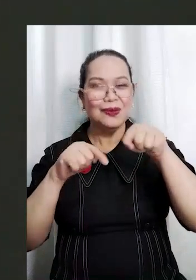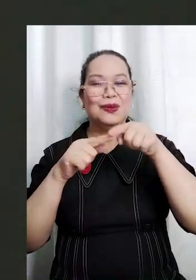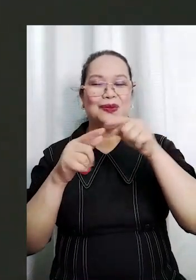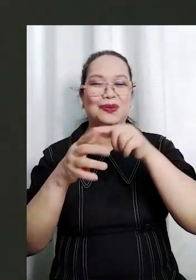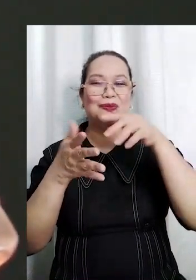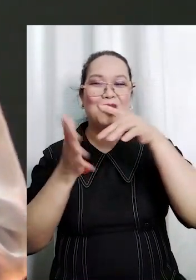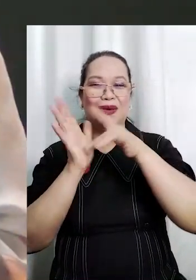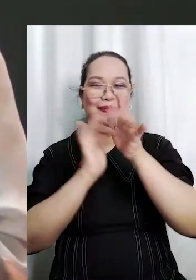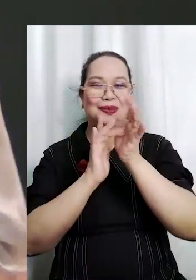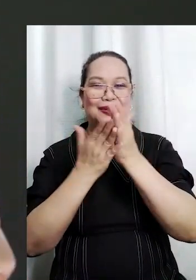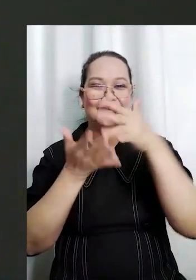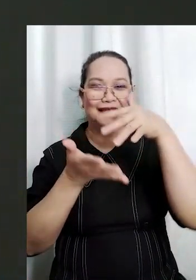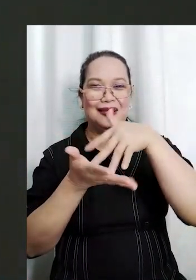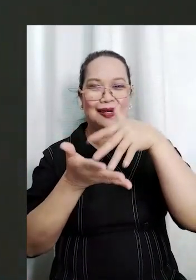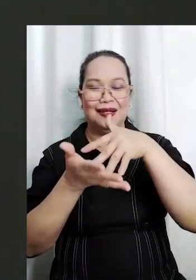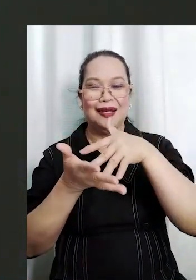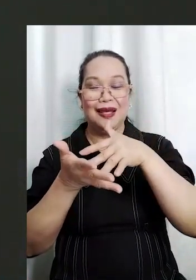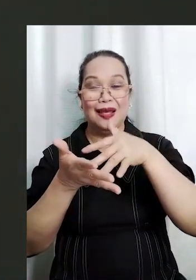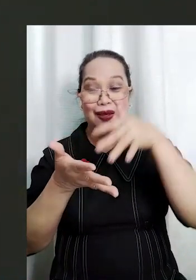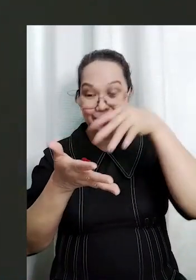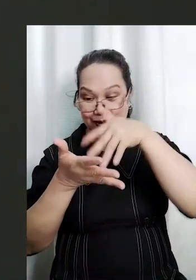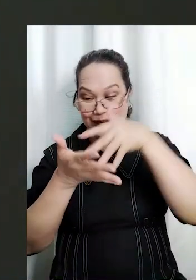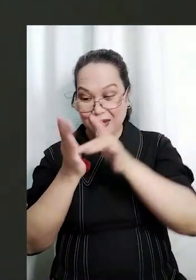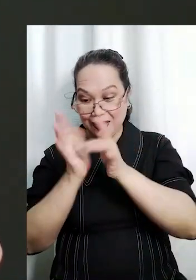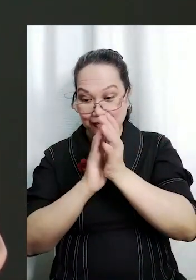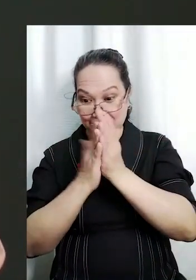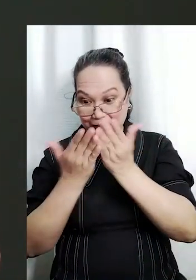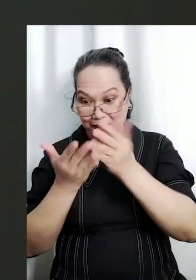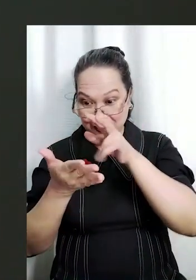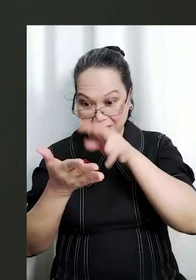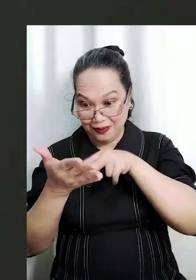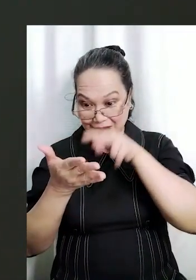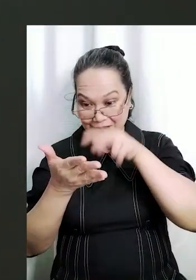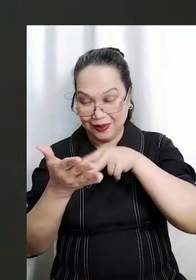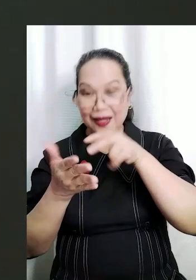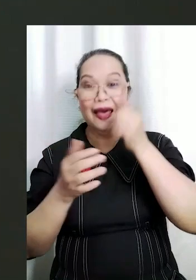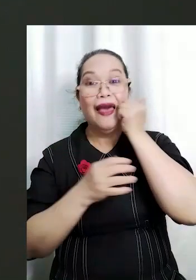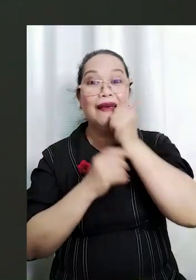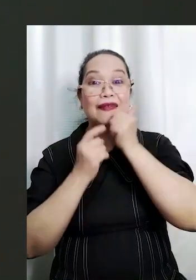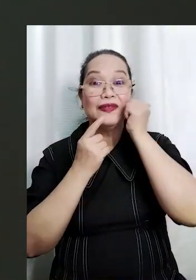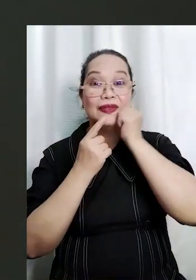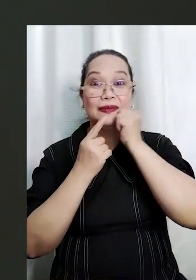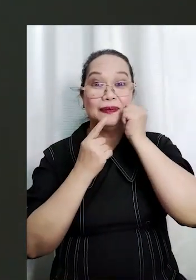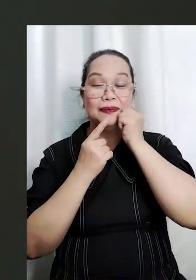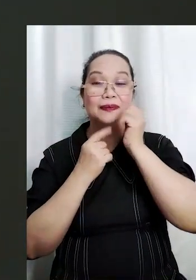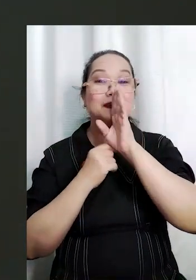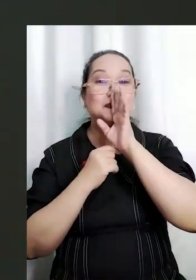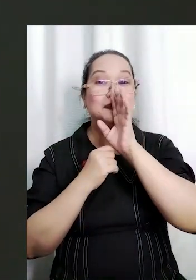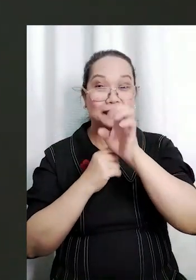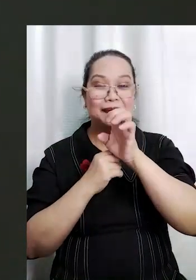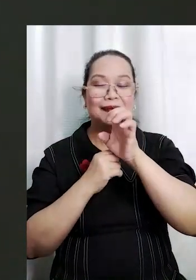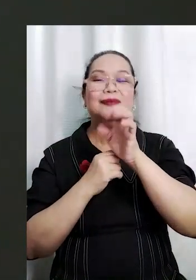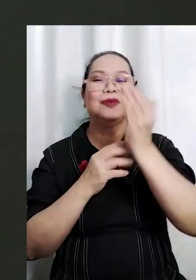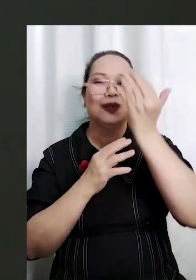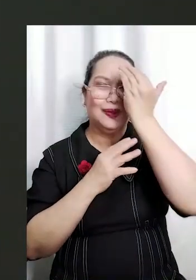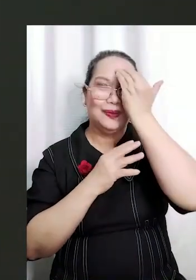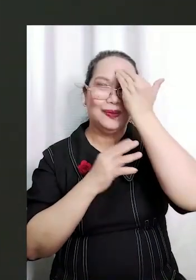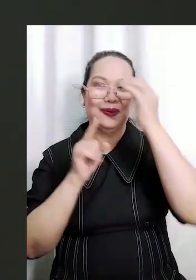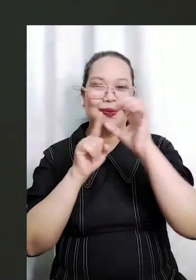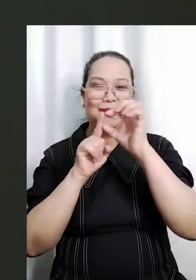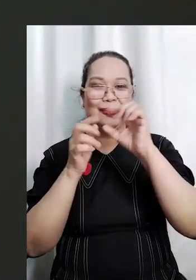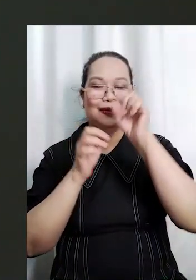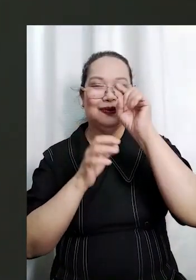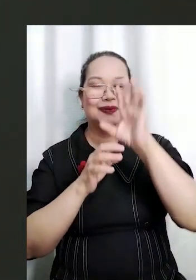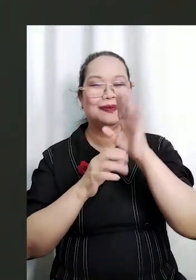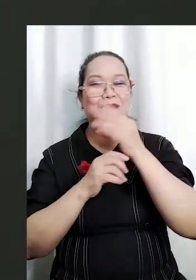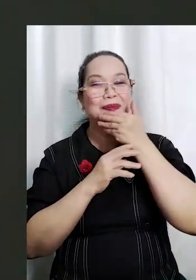Bible study. Basahin mo ang Bible. Gawin mo ito every day. Be familiar with the